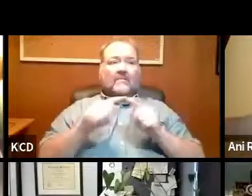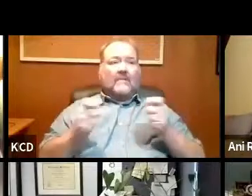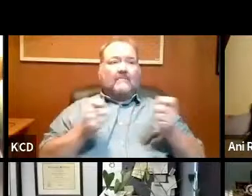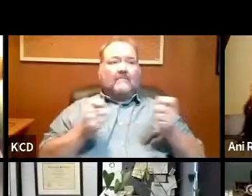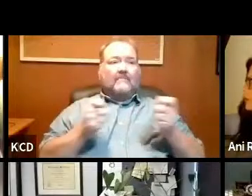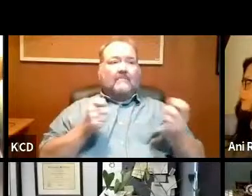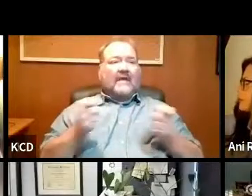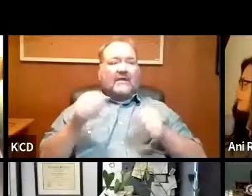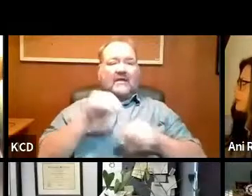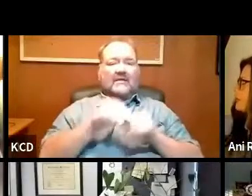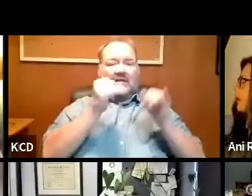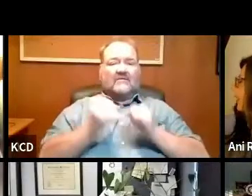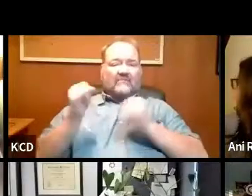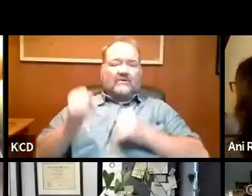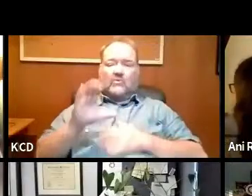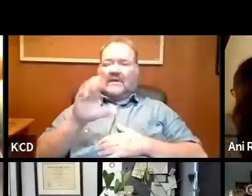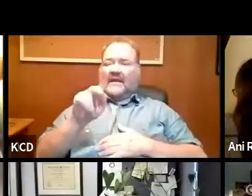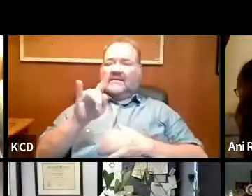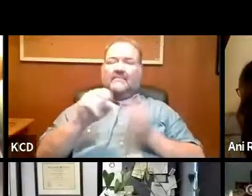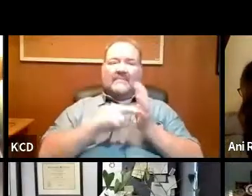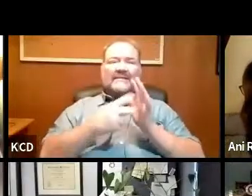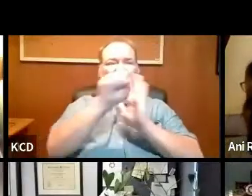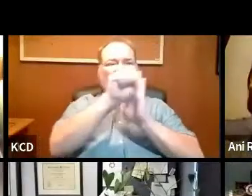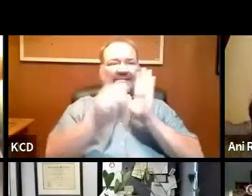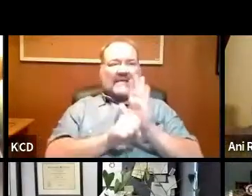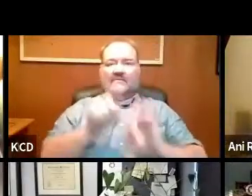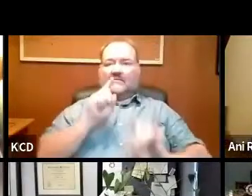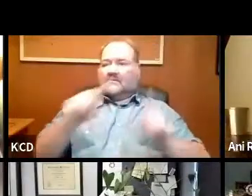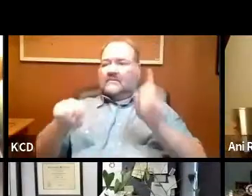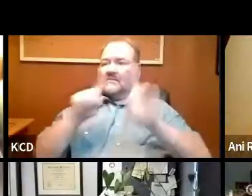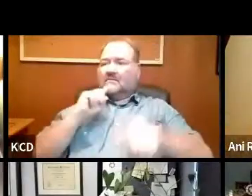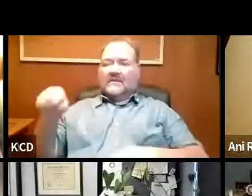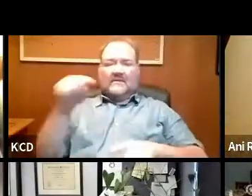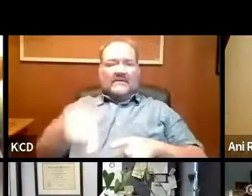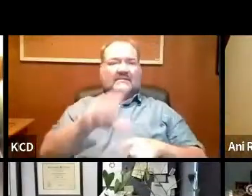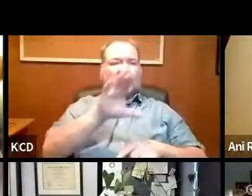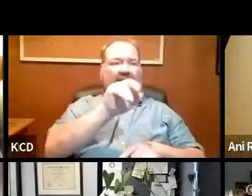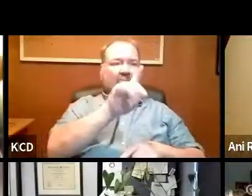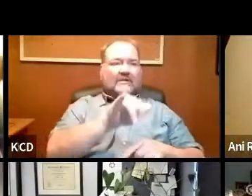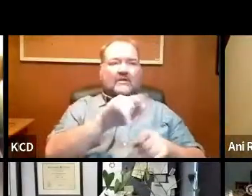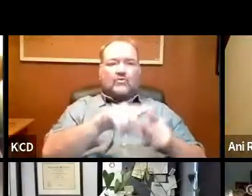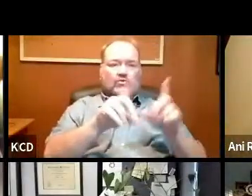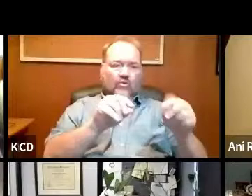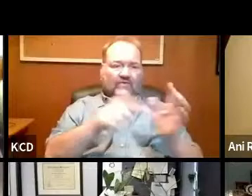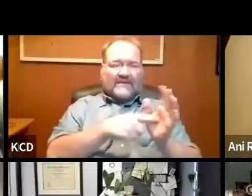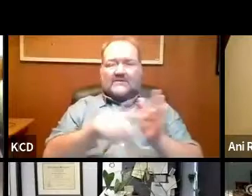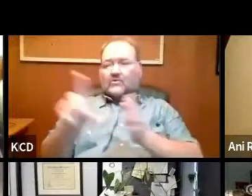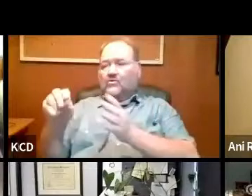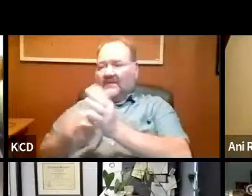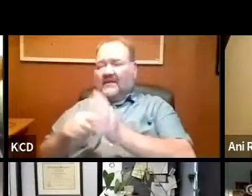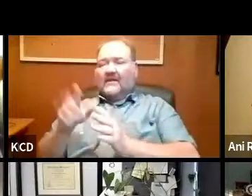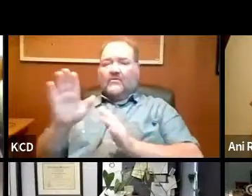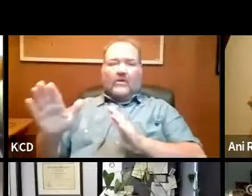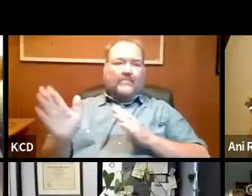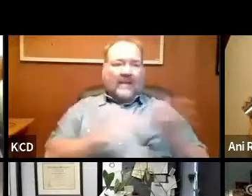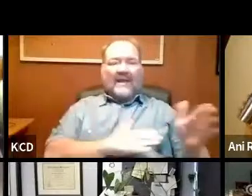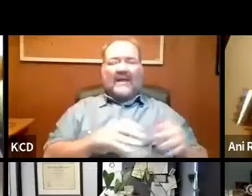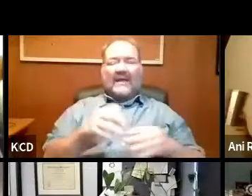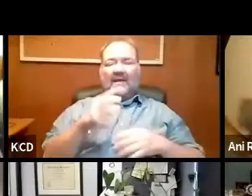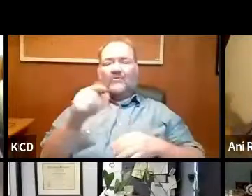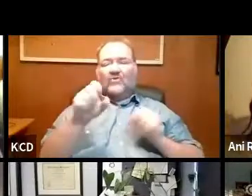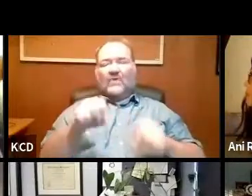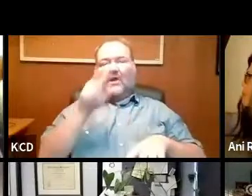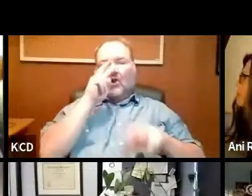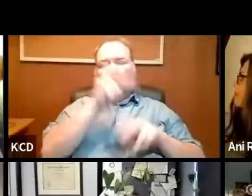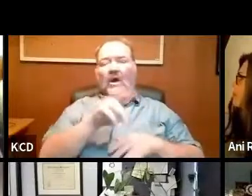level of individual counties, meaning the state was directing this county to do this and this county to do this, their plan, and you can look